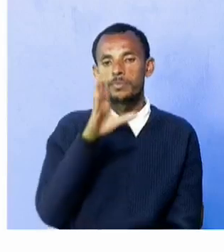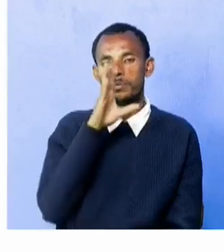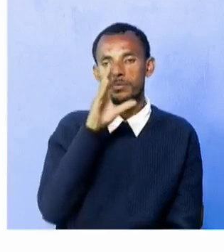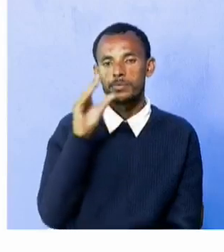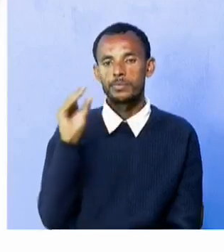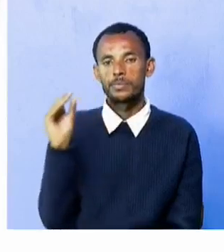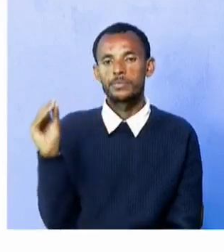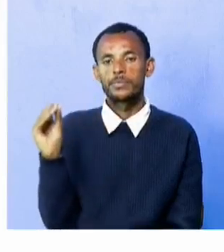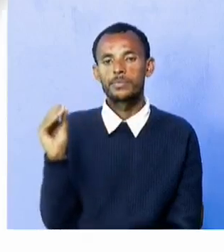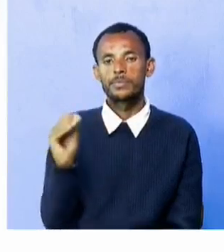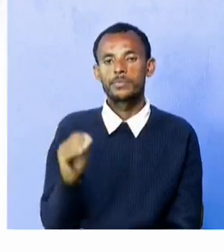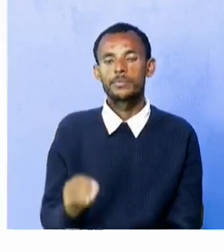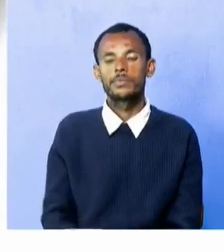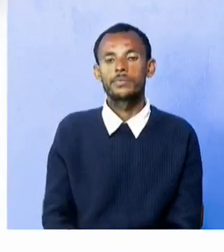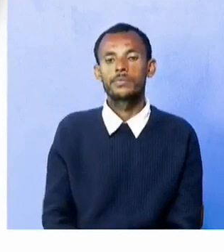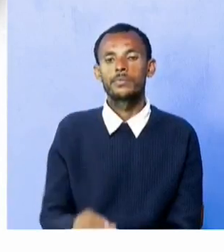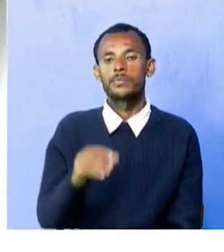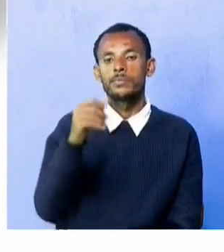and